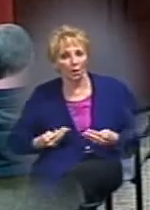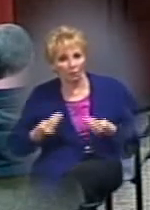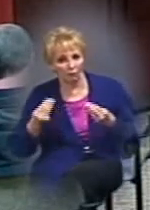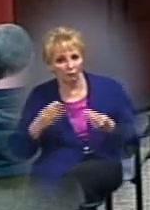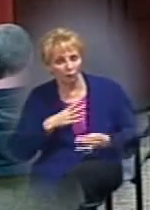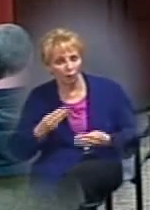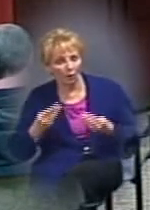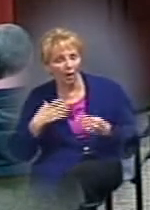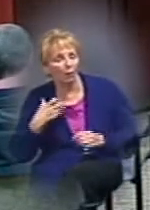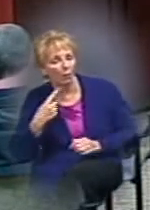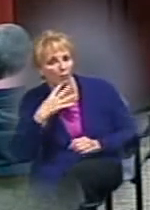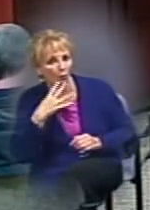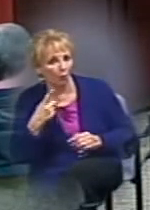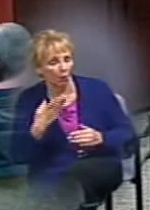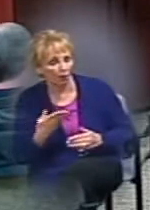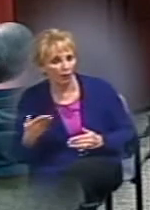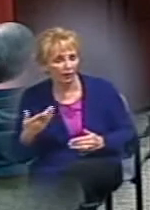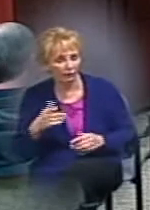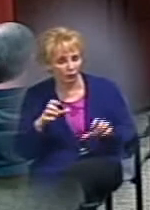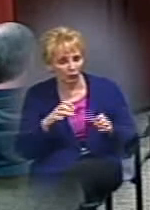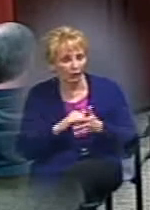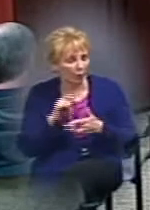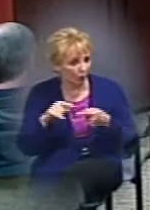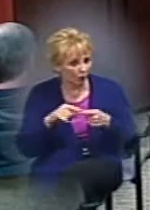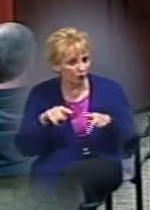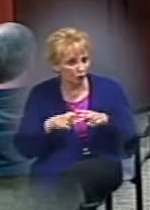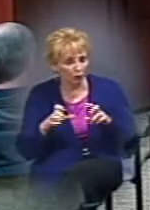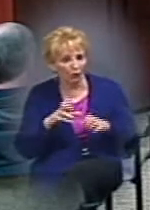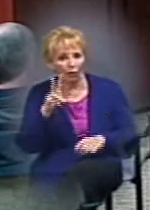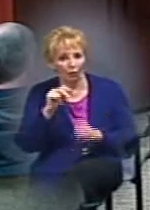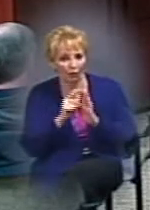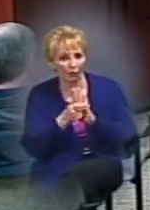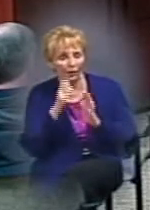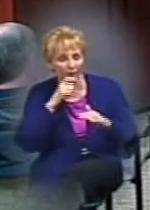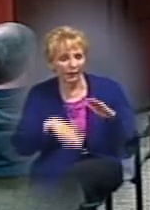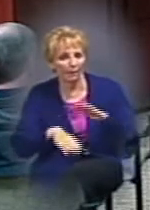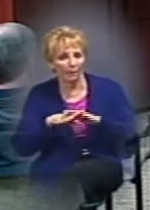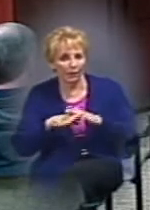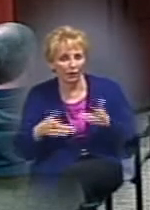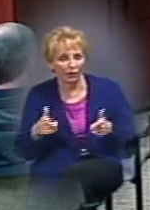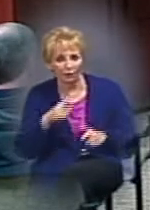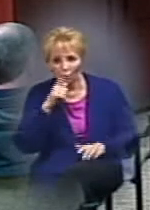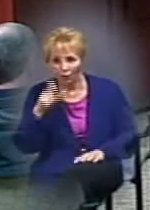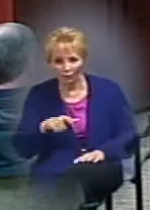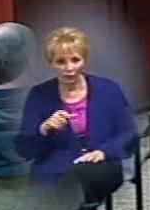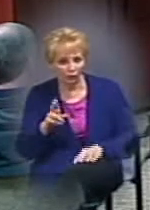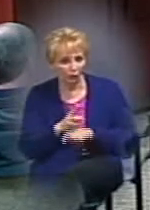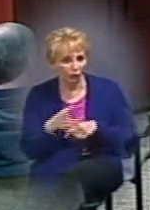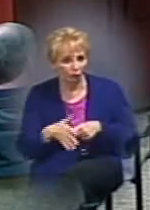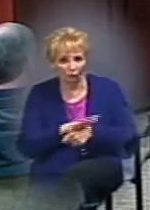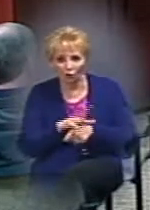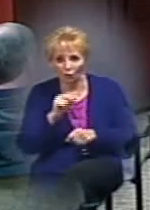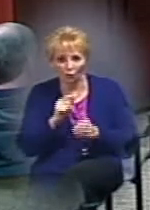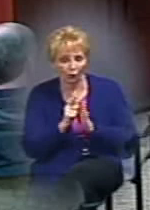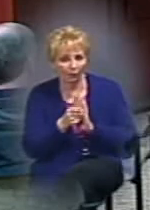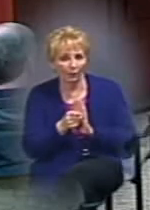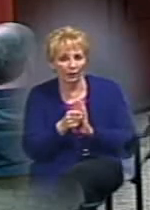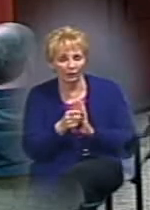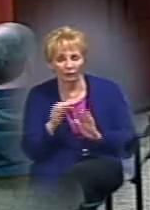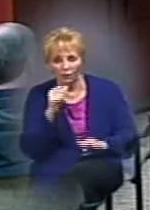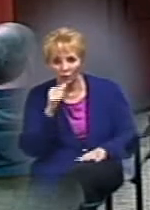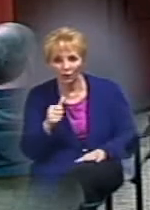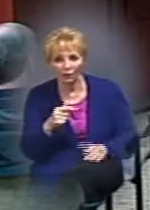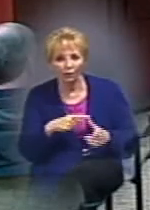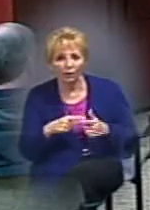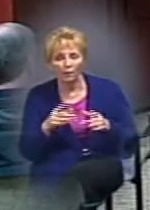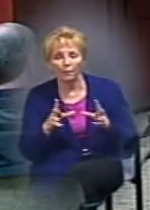one thing? If you do that, or whenever you do it, 30 minutes is the max allowed. Yeah. Obviously, you don't have to use the full 30 minutes. No. And if you don't, then